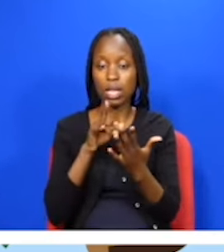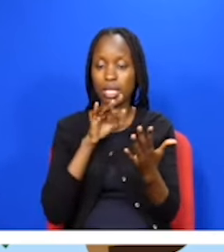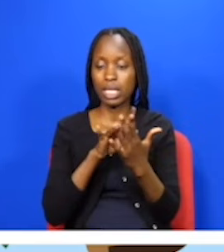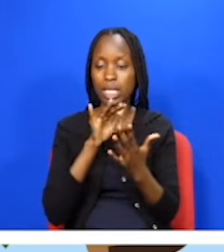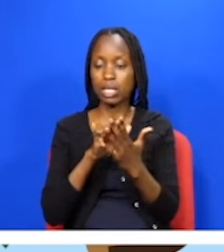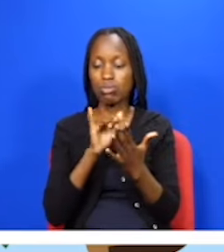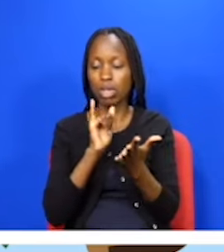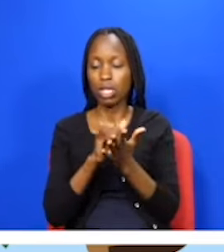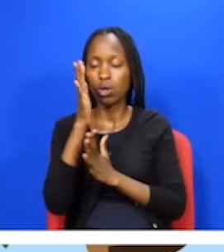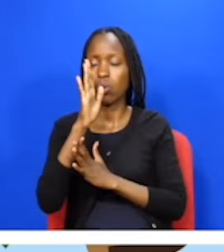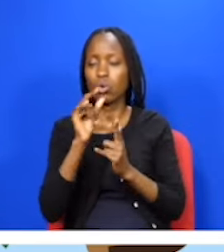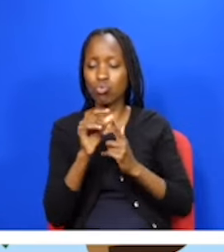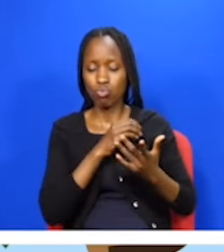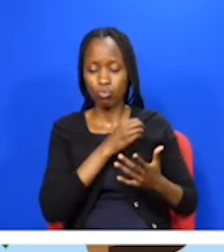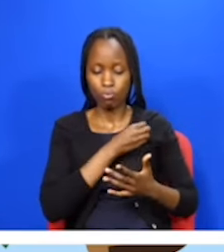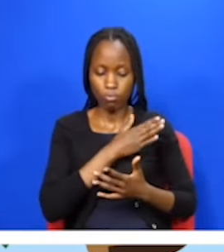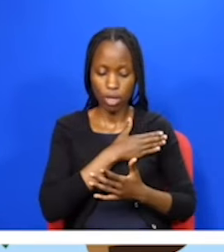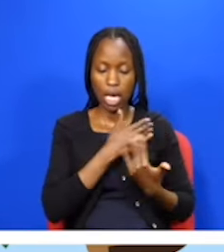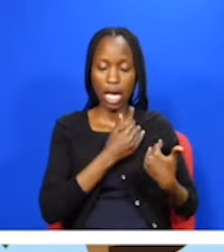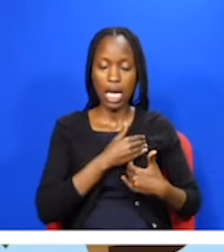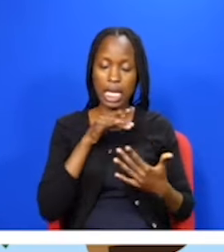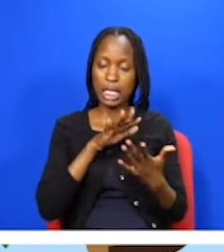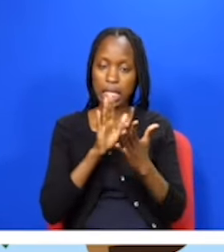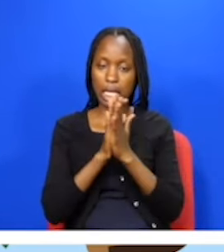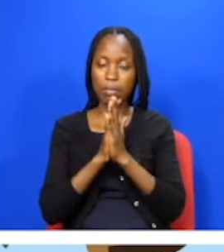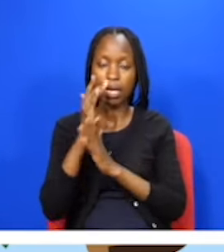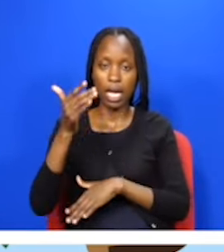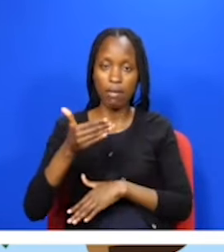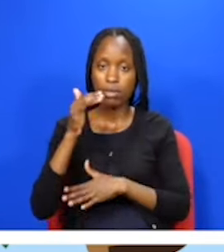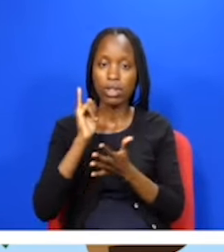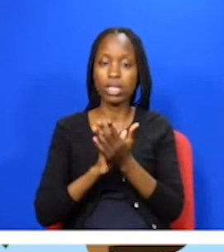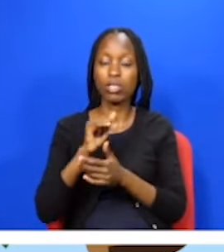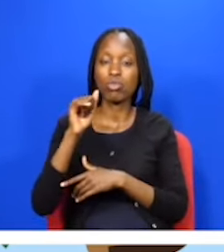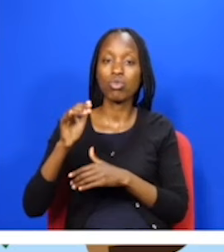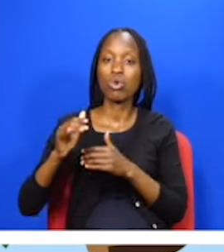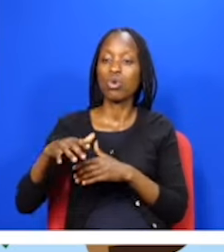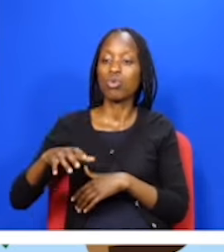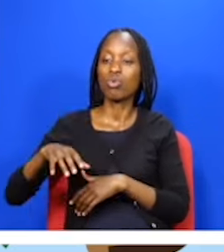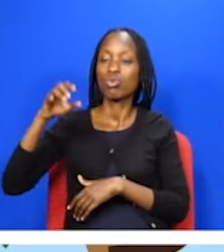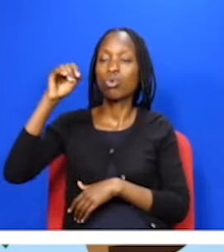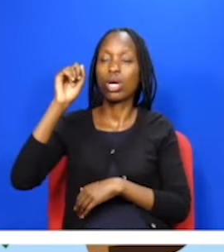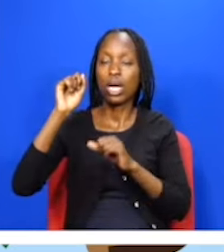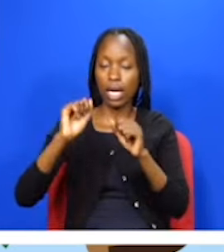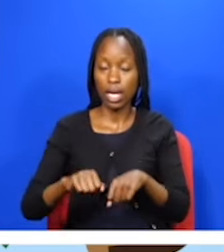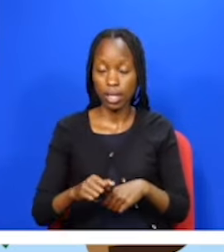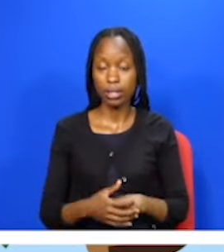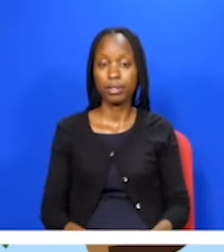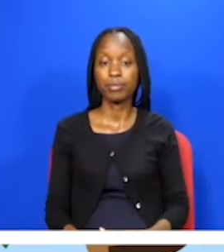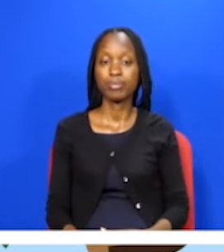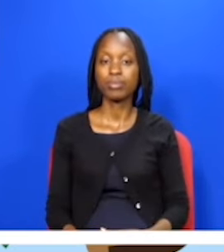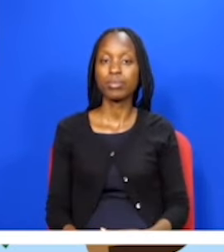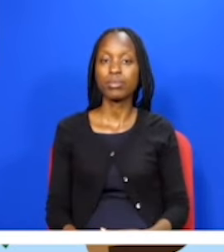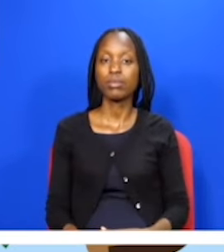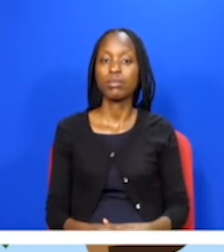heart. Read and pray every day so that you may grow and grow and grow and be